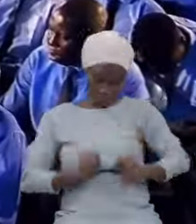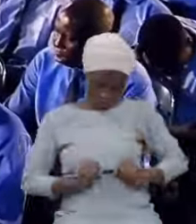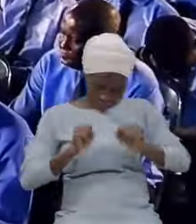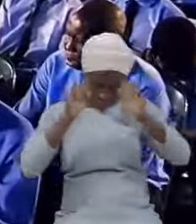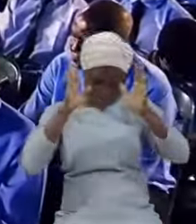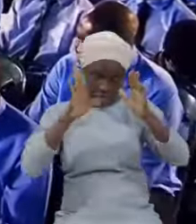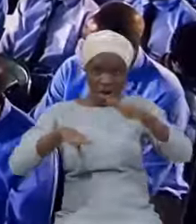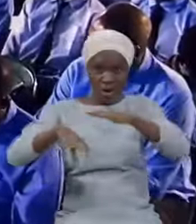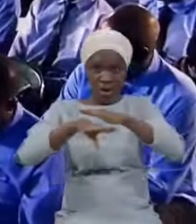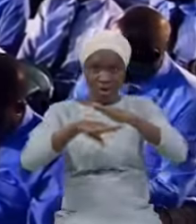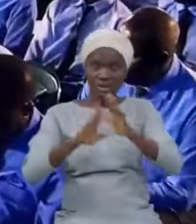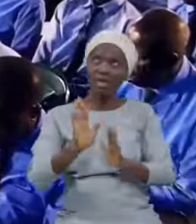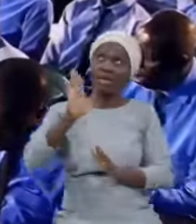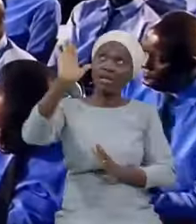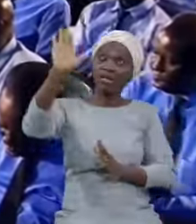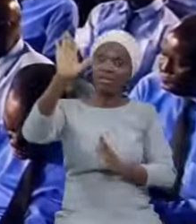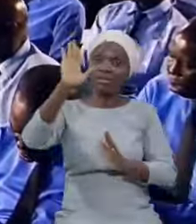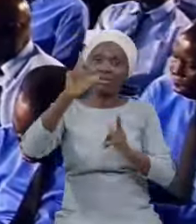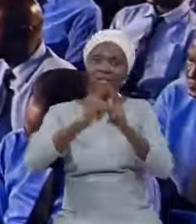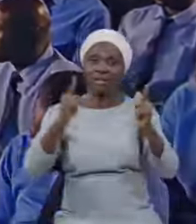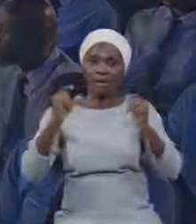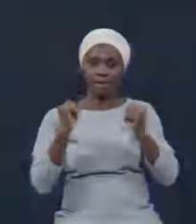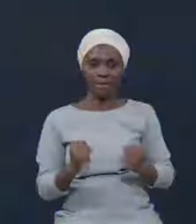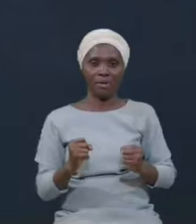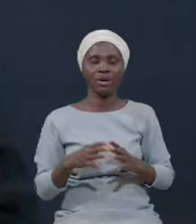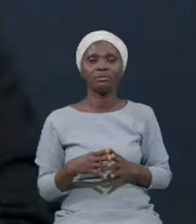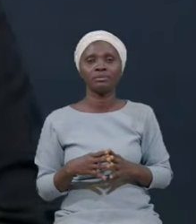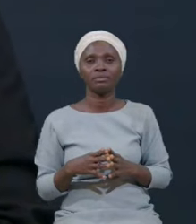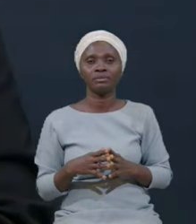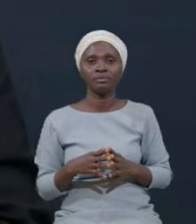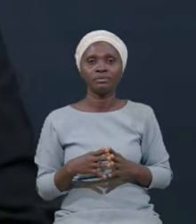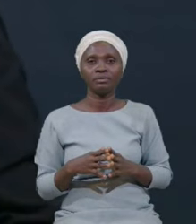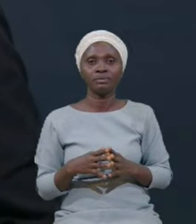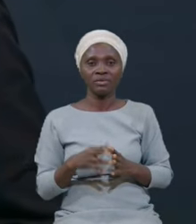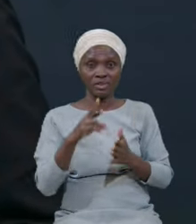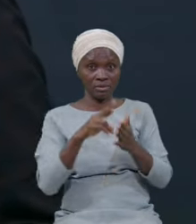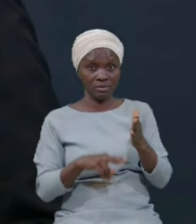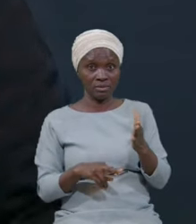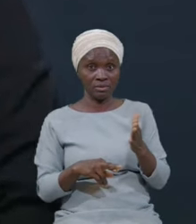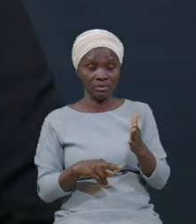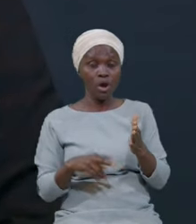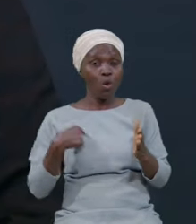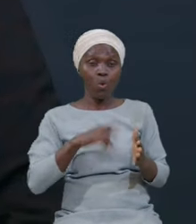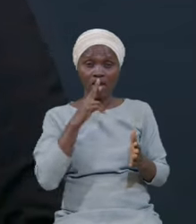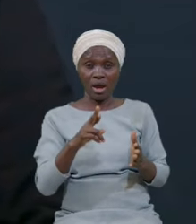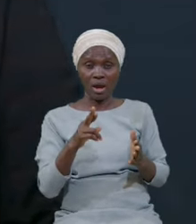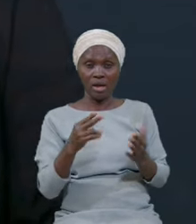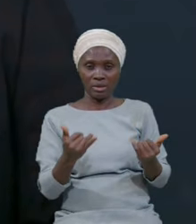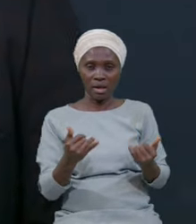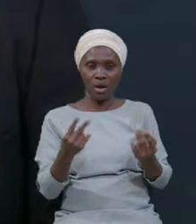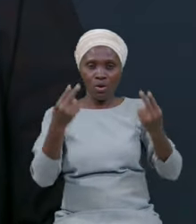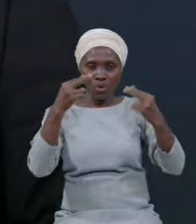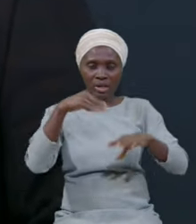his supernatural power. We're looking at our own willingness. You will be